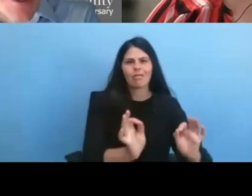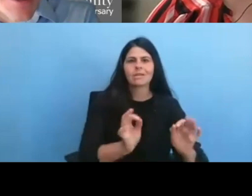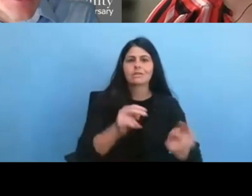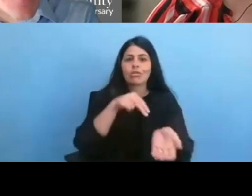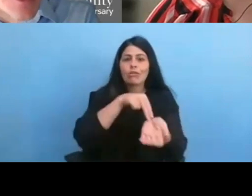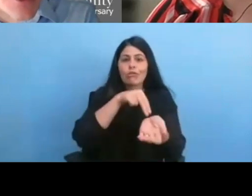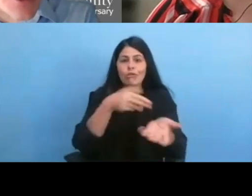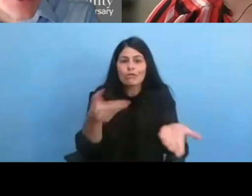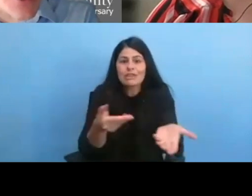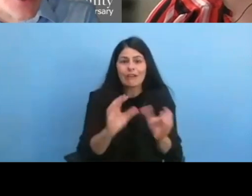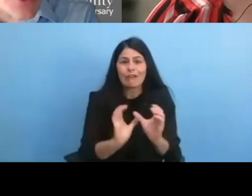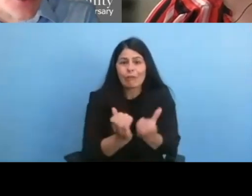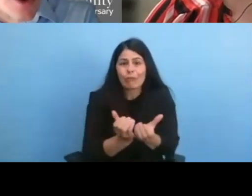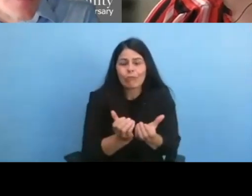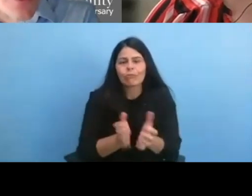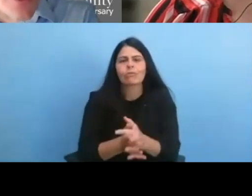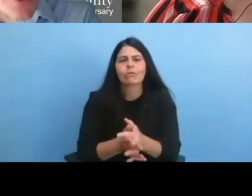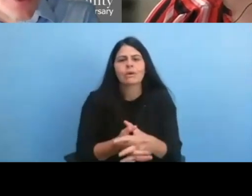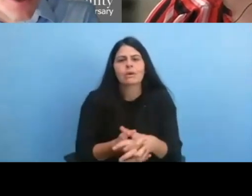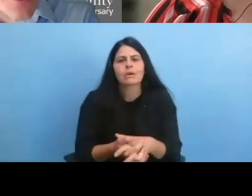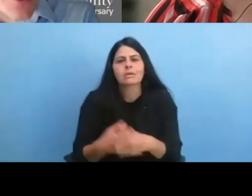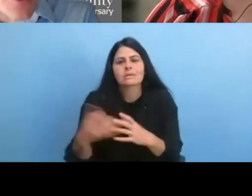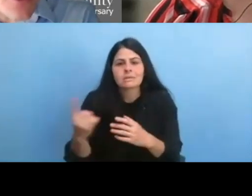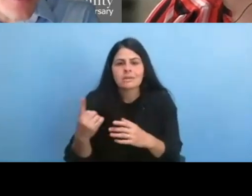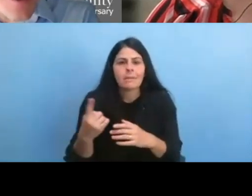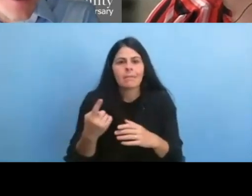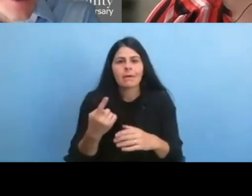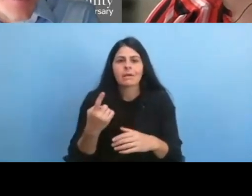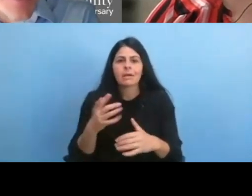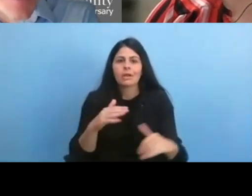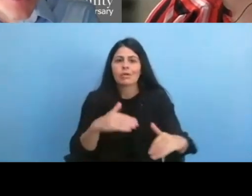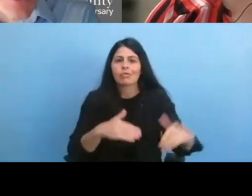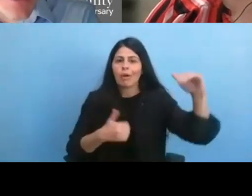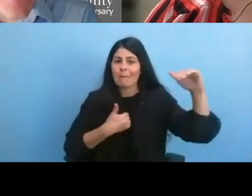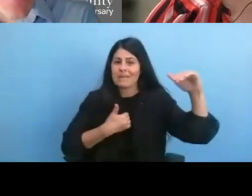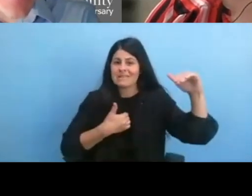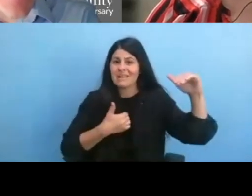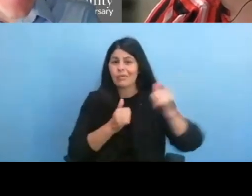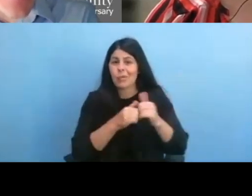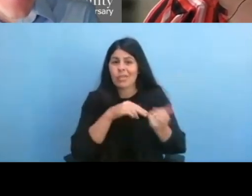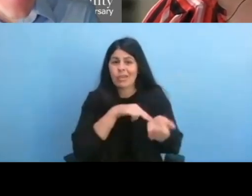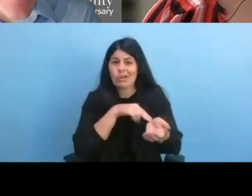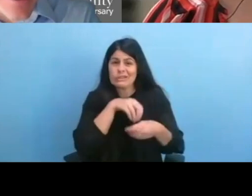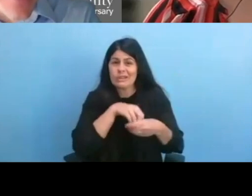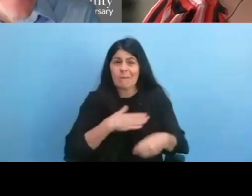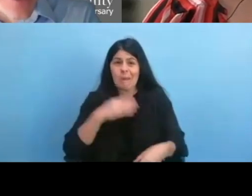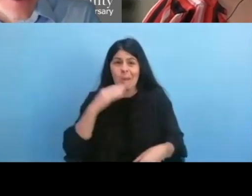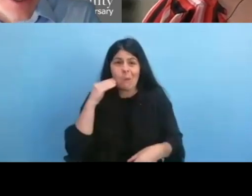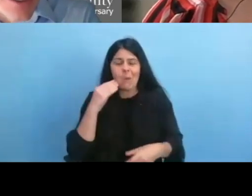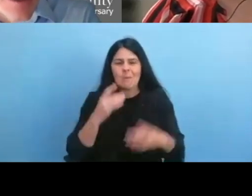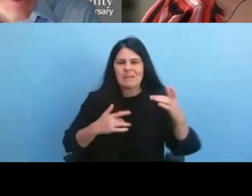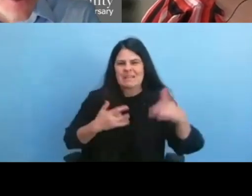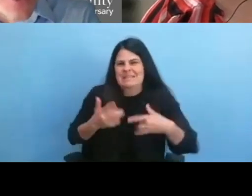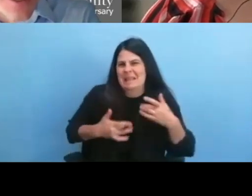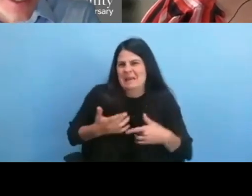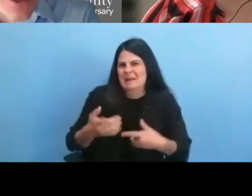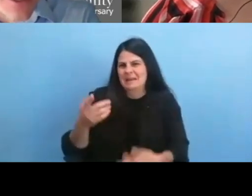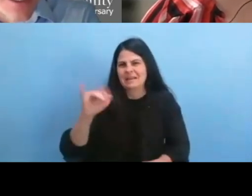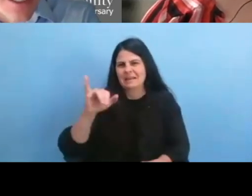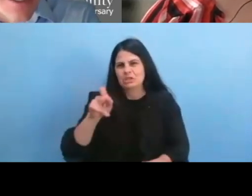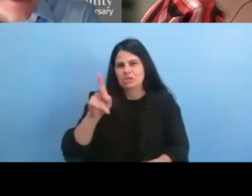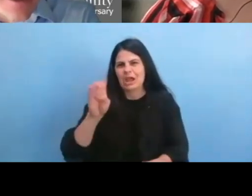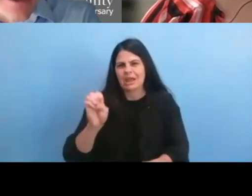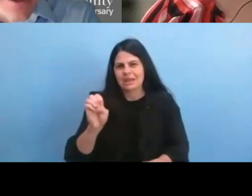And as somebody who grew up with a nurse in the home, I'm especially excited to have Jackie Blair with us